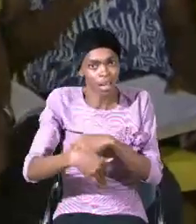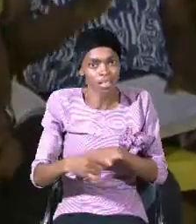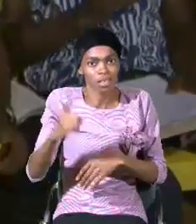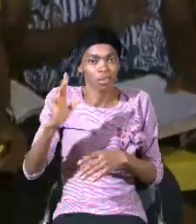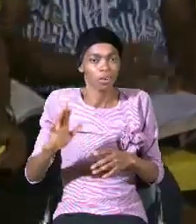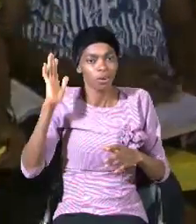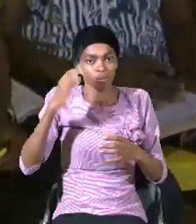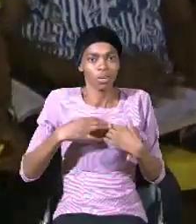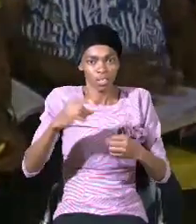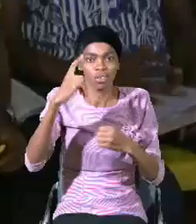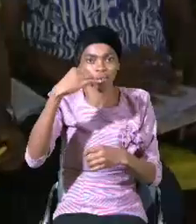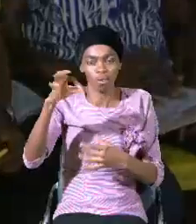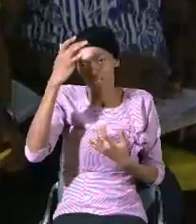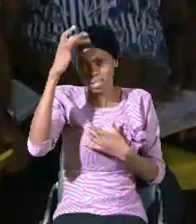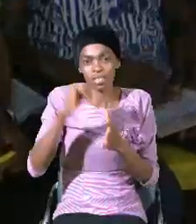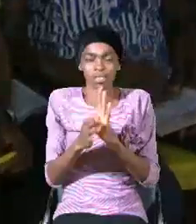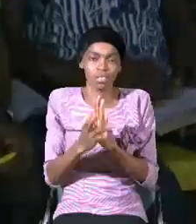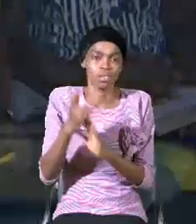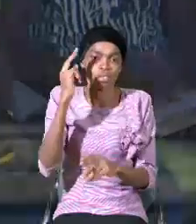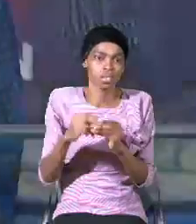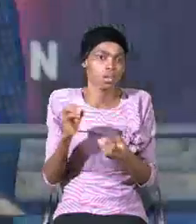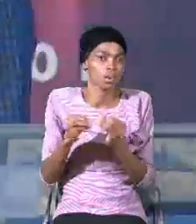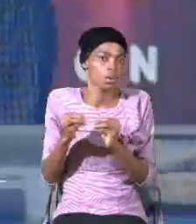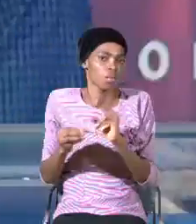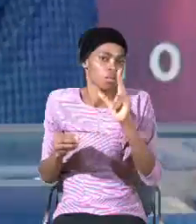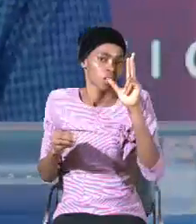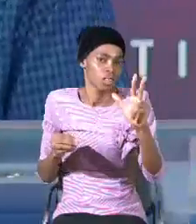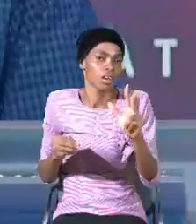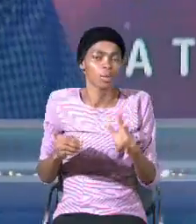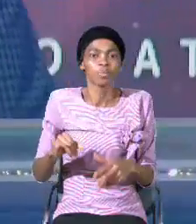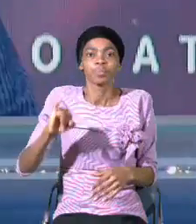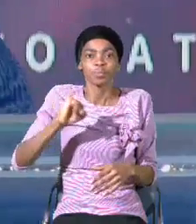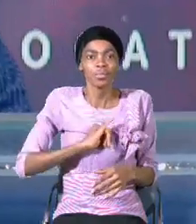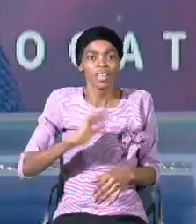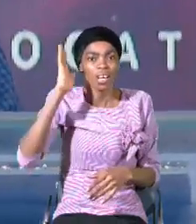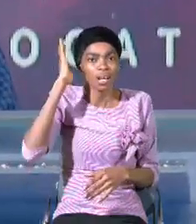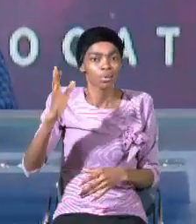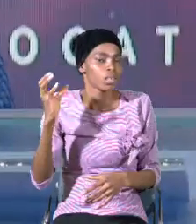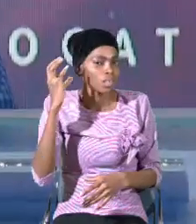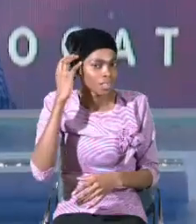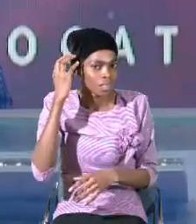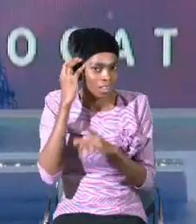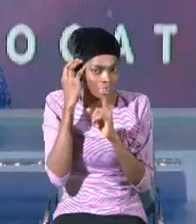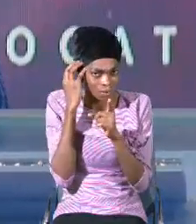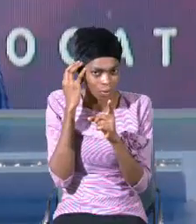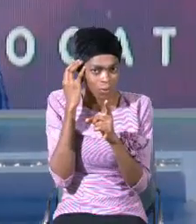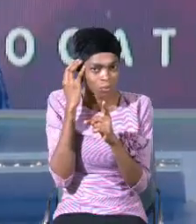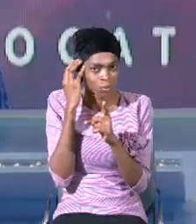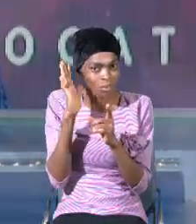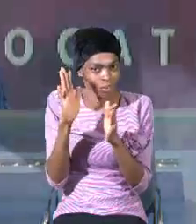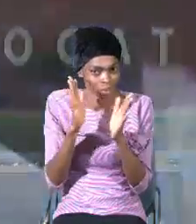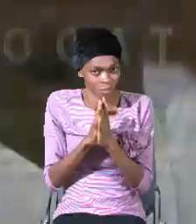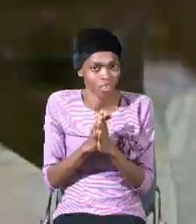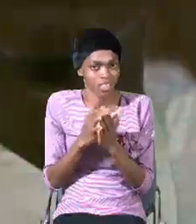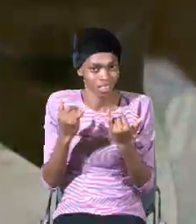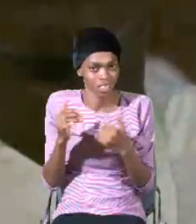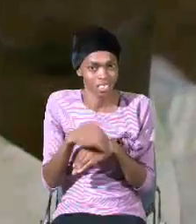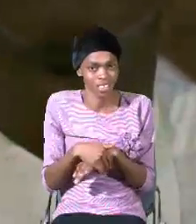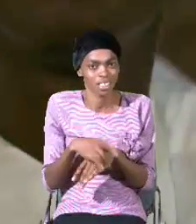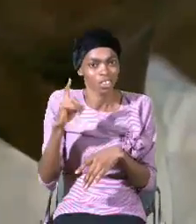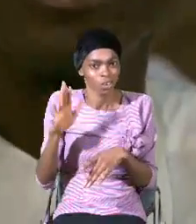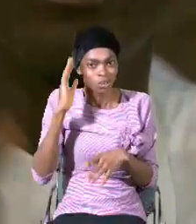Lord. Then, number three now, I will hear thee. Your prayer tonight, it will hear